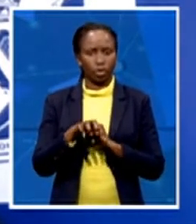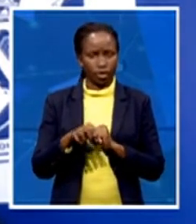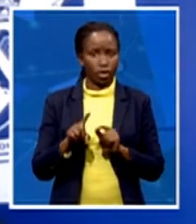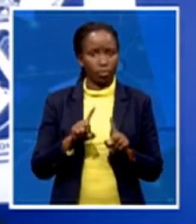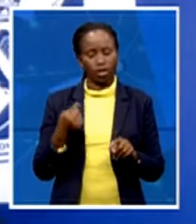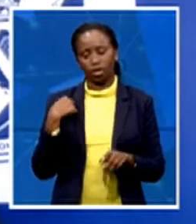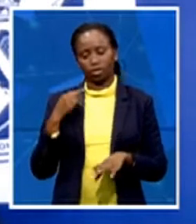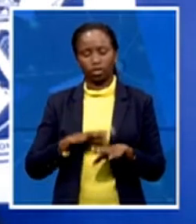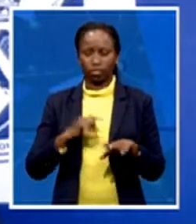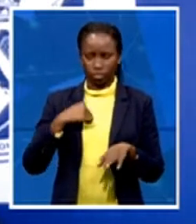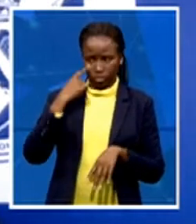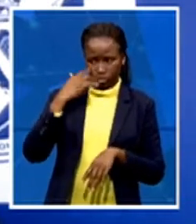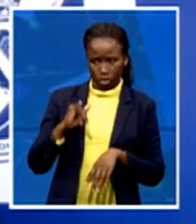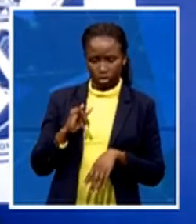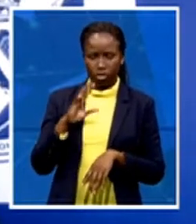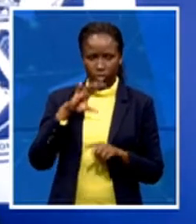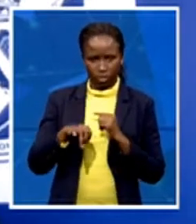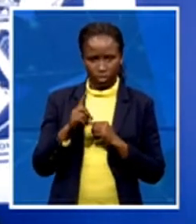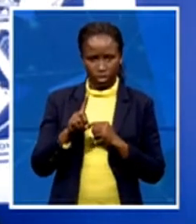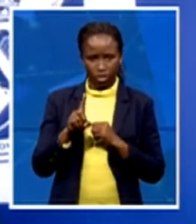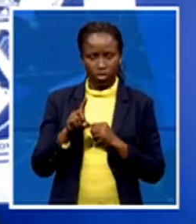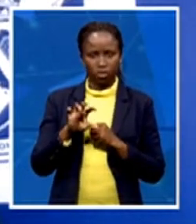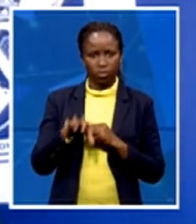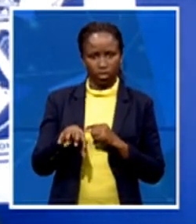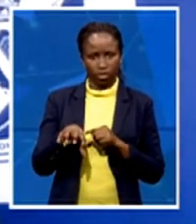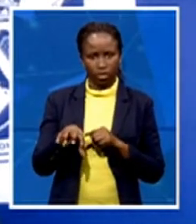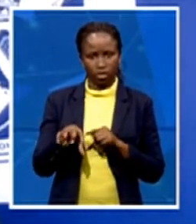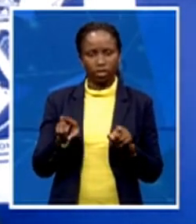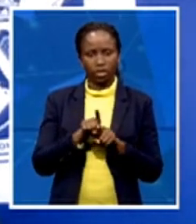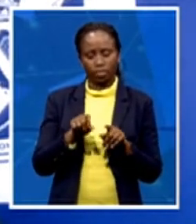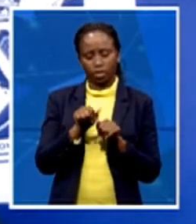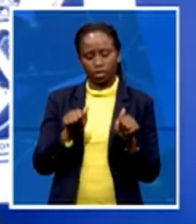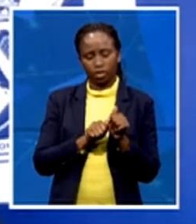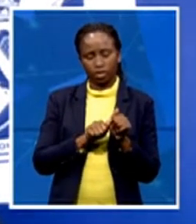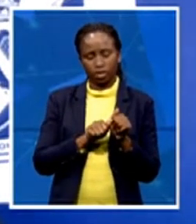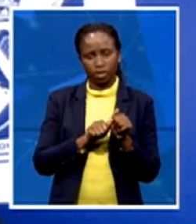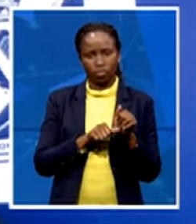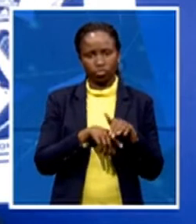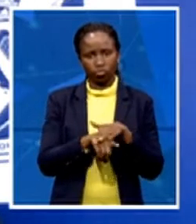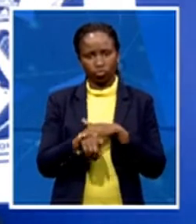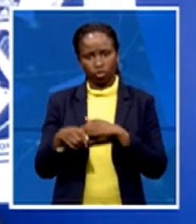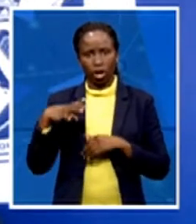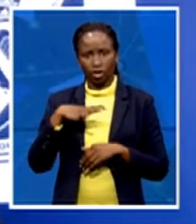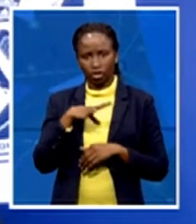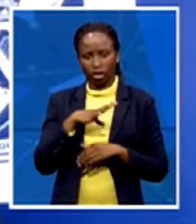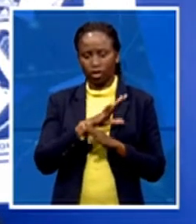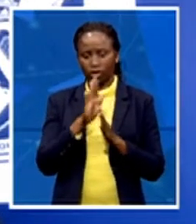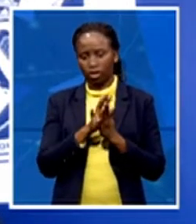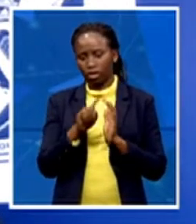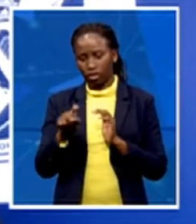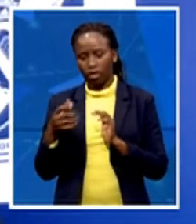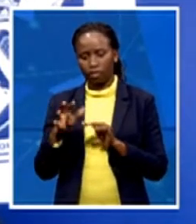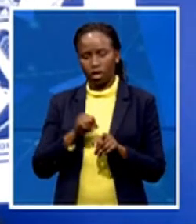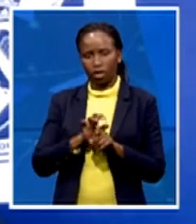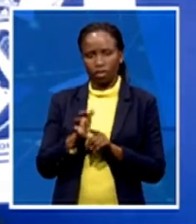actually almost all the sub-district and the sub-councils or substructures were affected. Thank you very much, Premier.